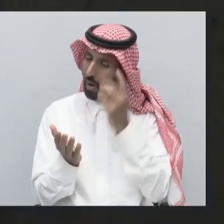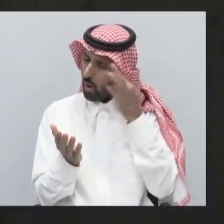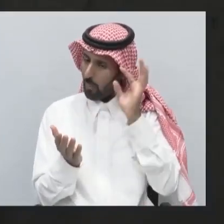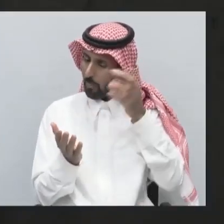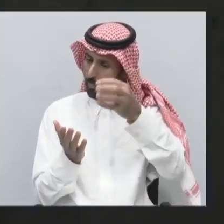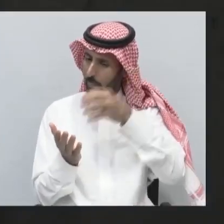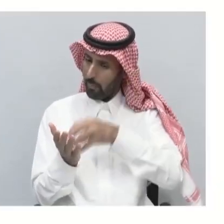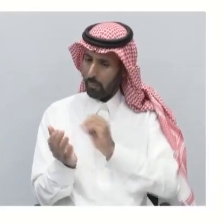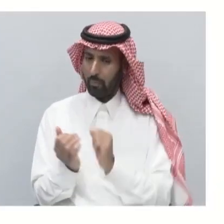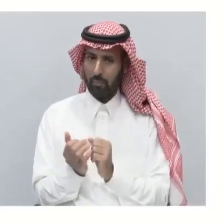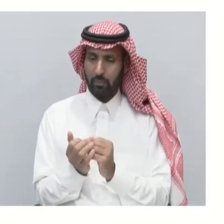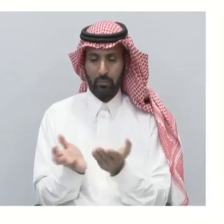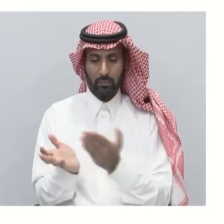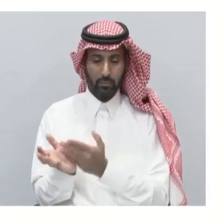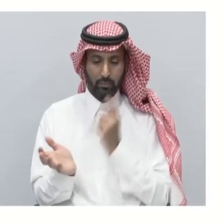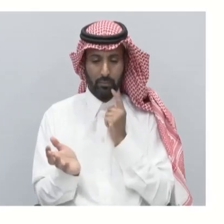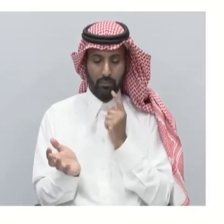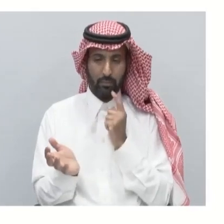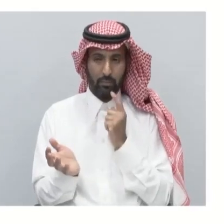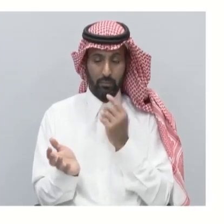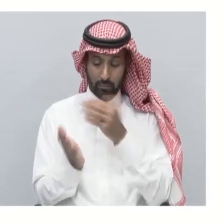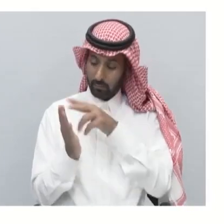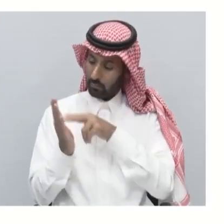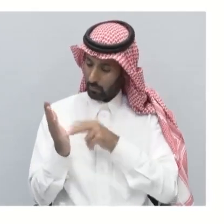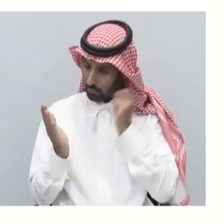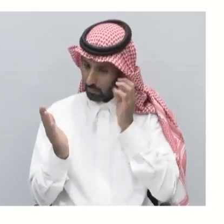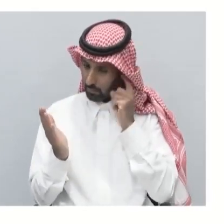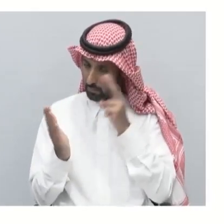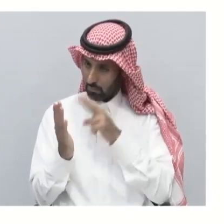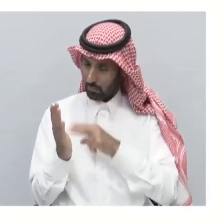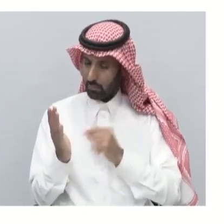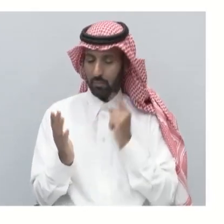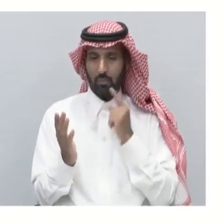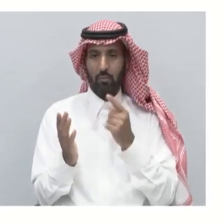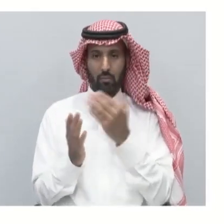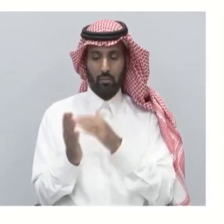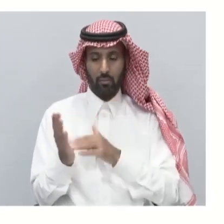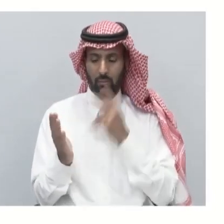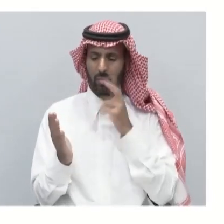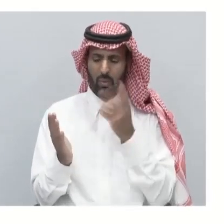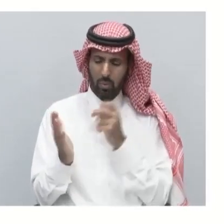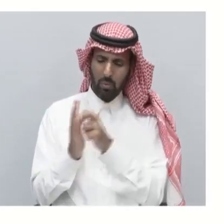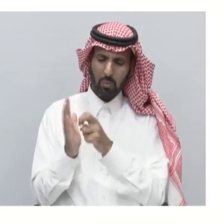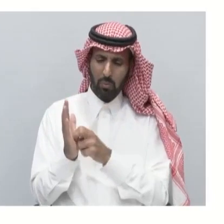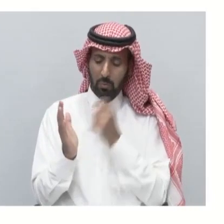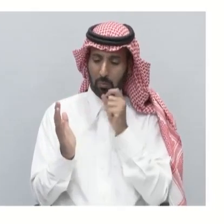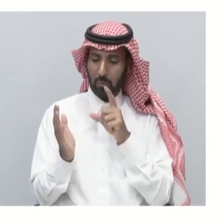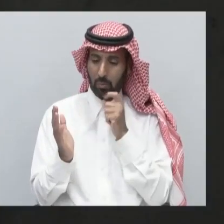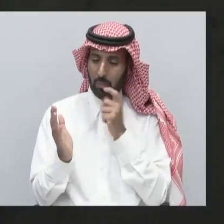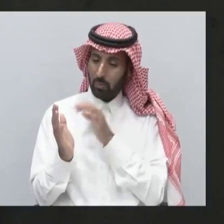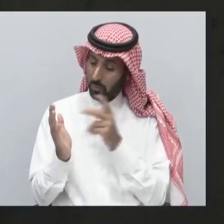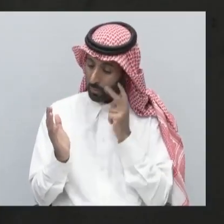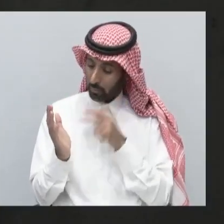more. Then we will go to the revision part, in which we will check grammar, spelling, and the